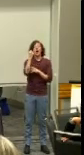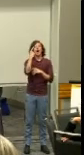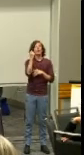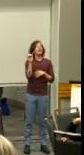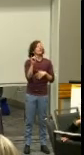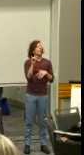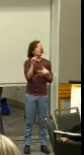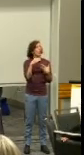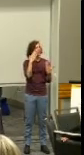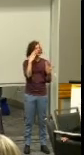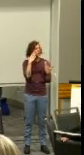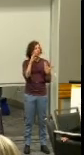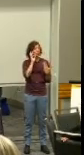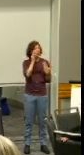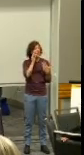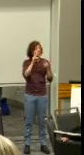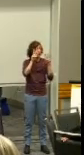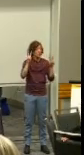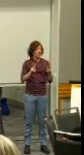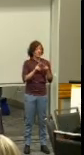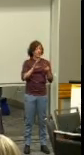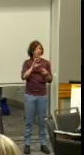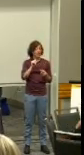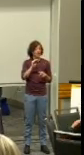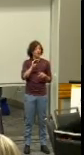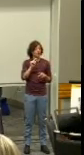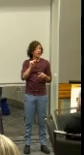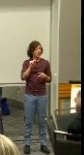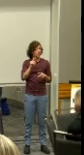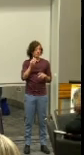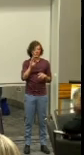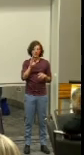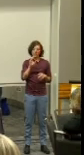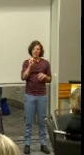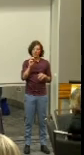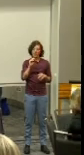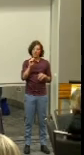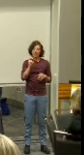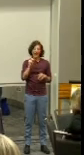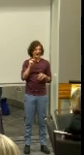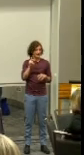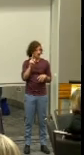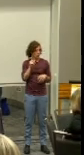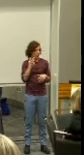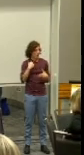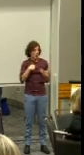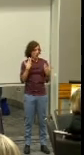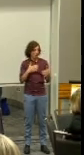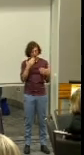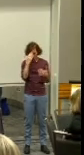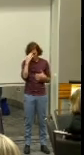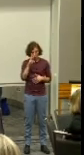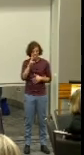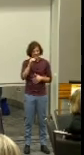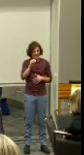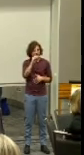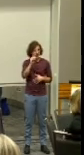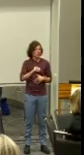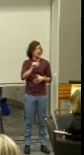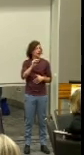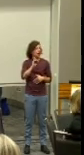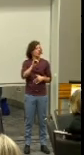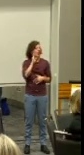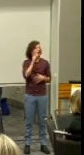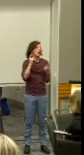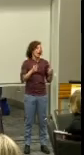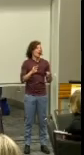Valley Commons is and the levels of rent in Fruit Valley, we're looking at 60% AMI anyway. We're not going to be hitting 100%